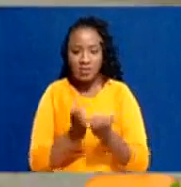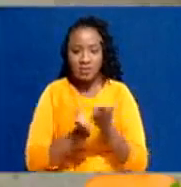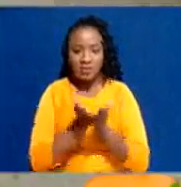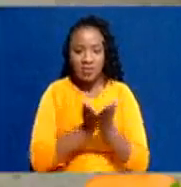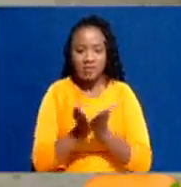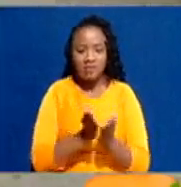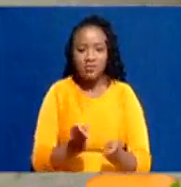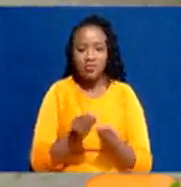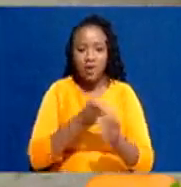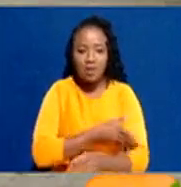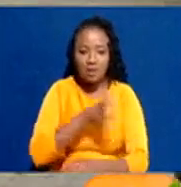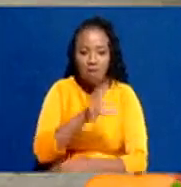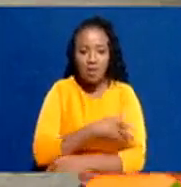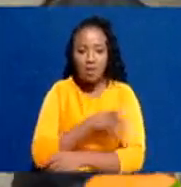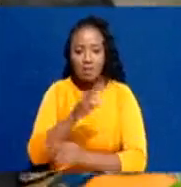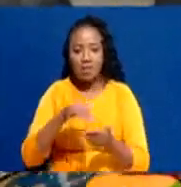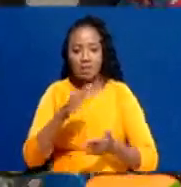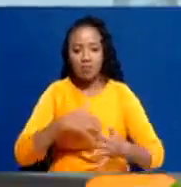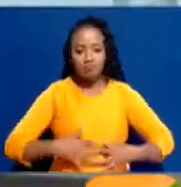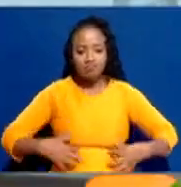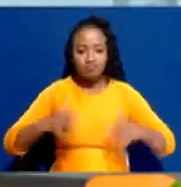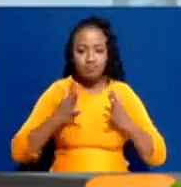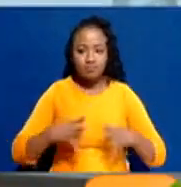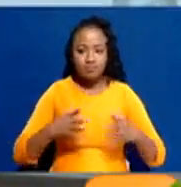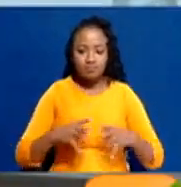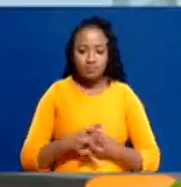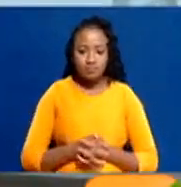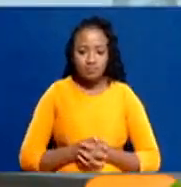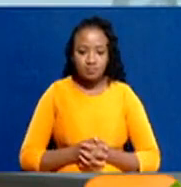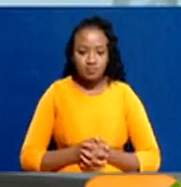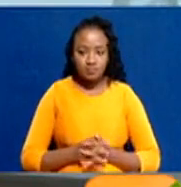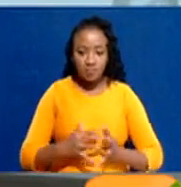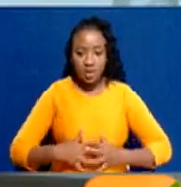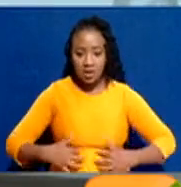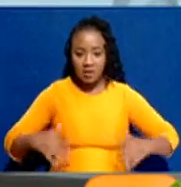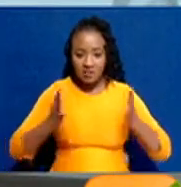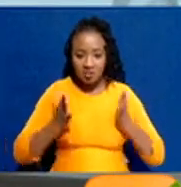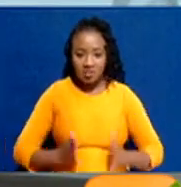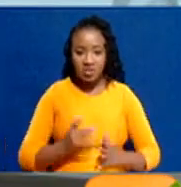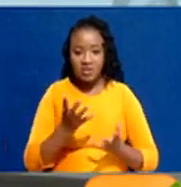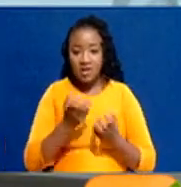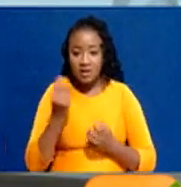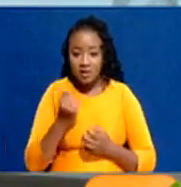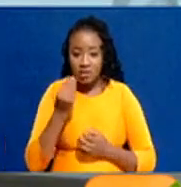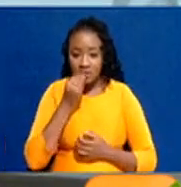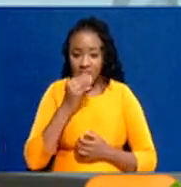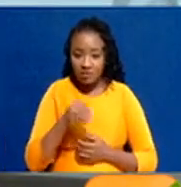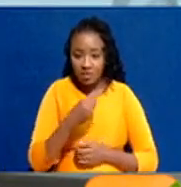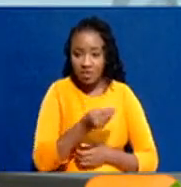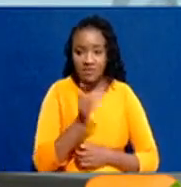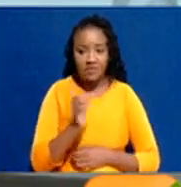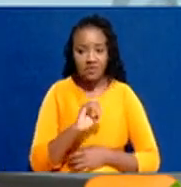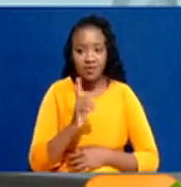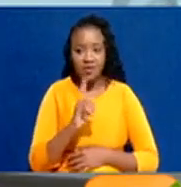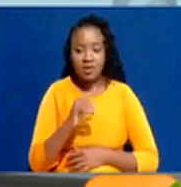services to empower refugee entrepreneurs. Refugees do not just require food